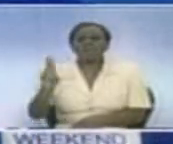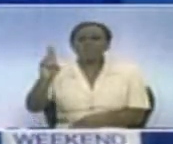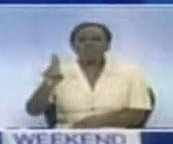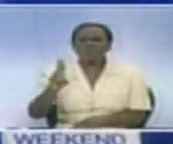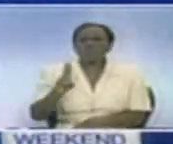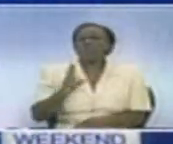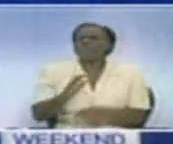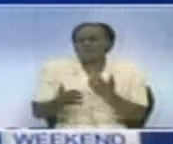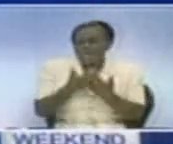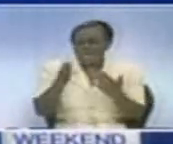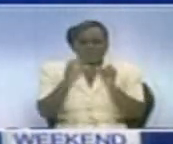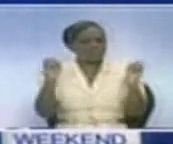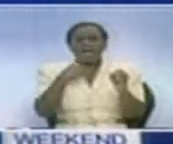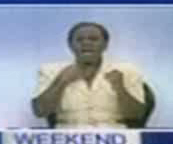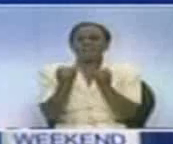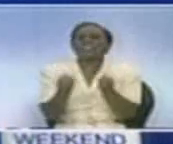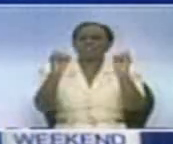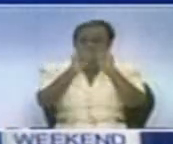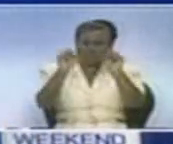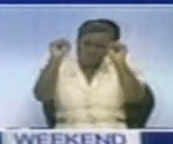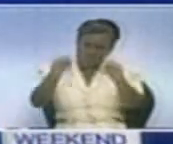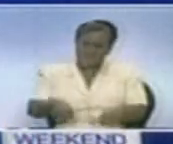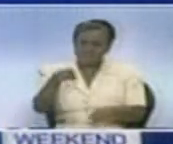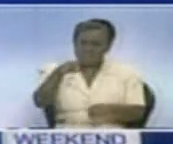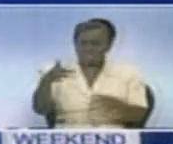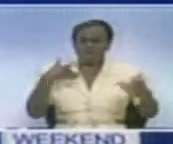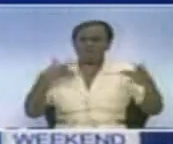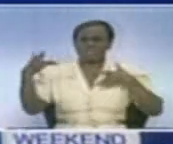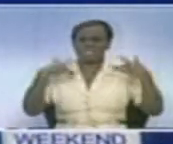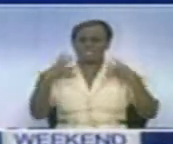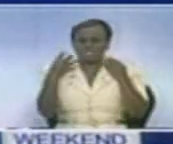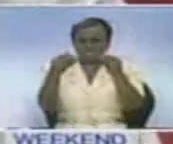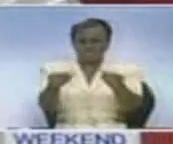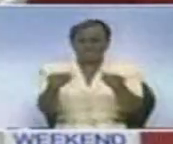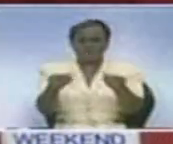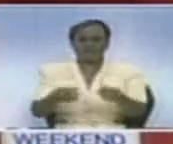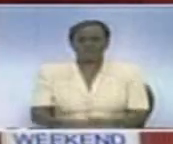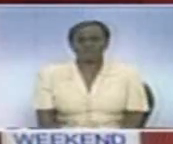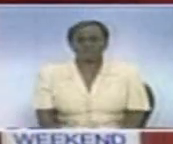himself since there are institutions that can handle the concerns.